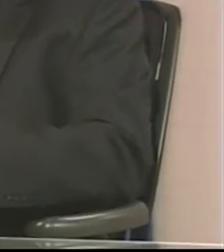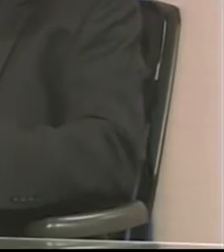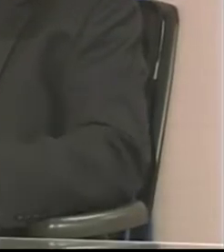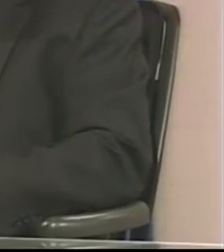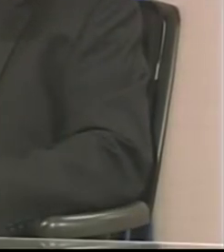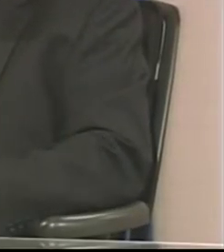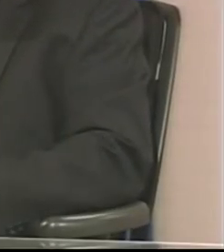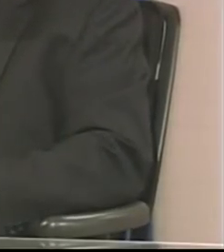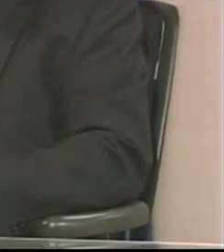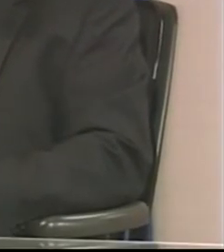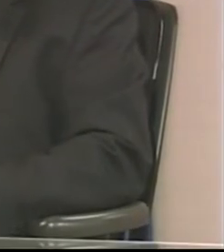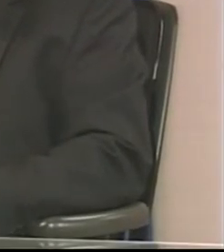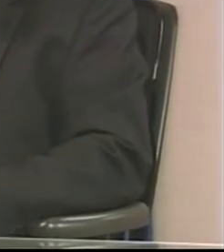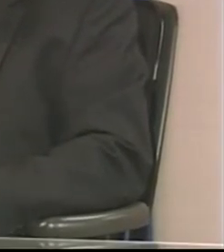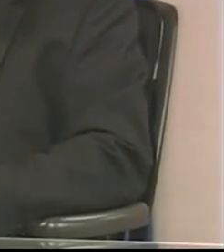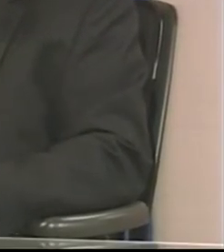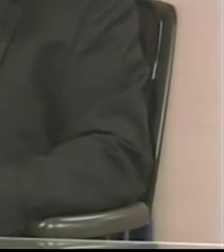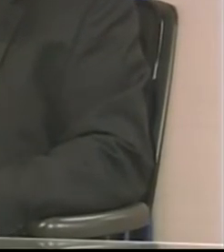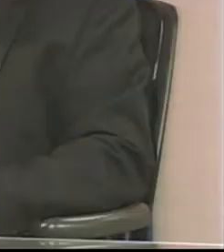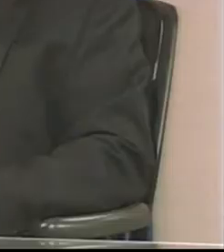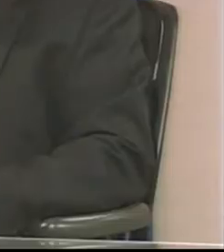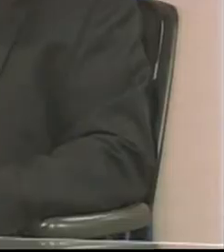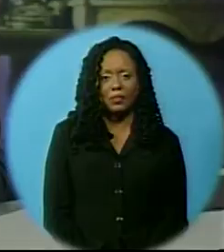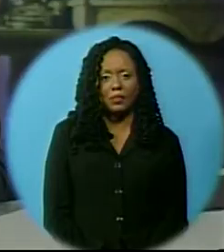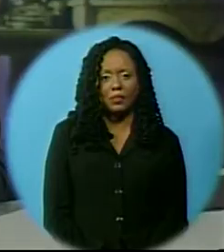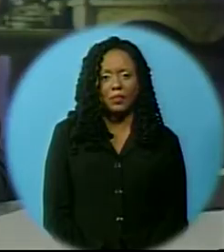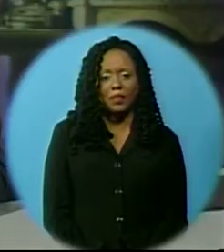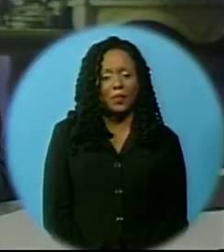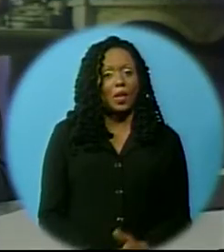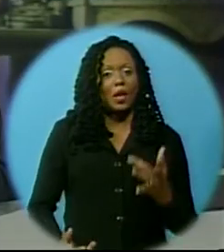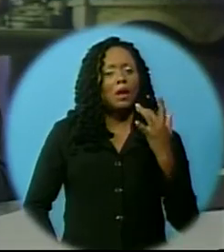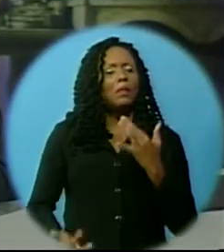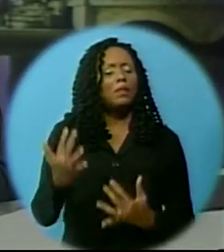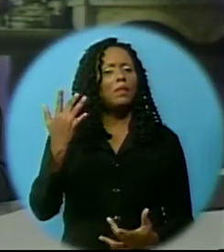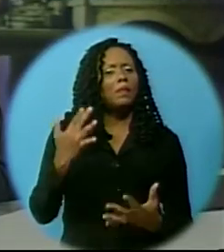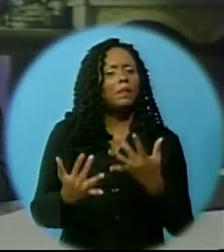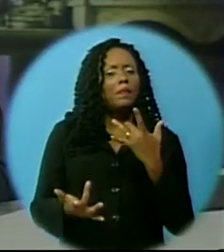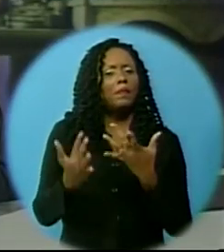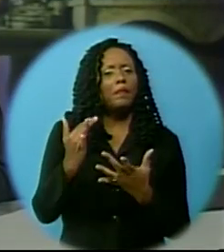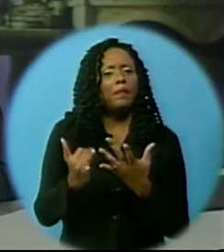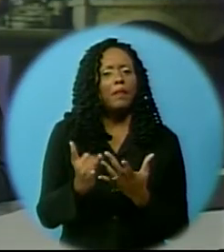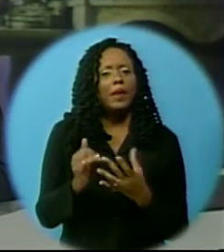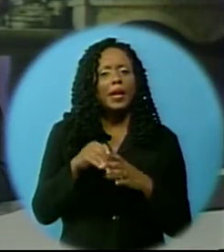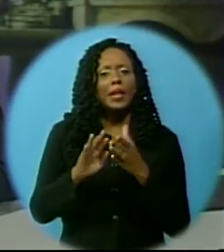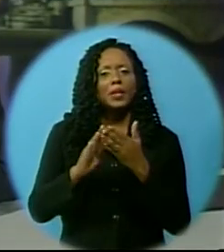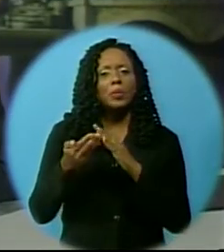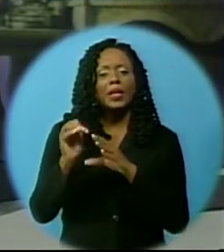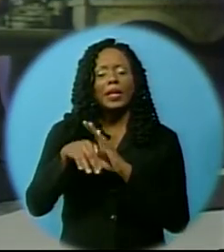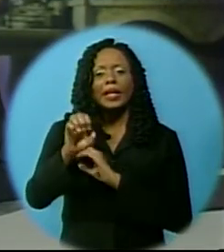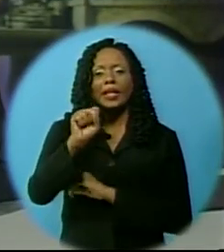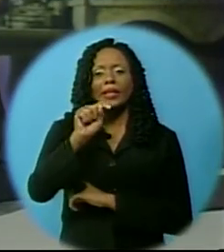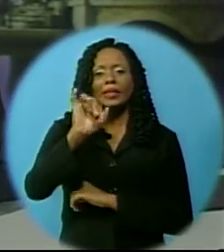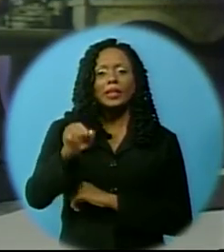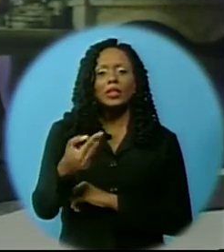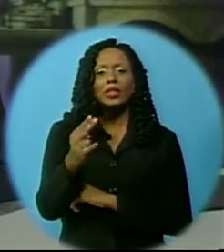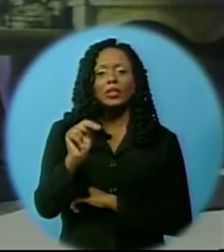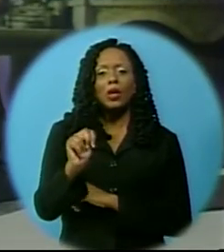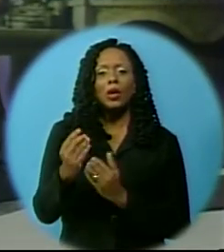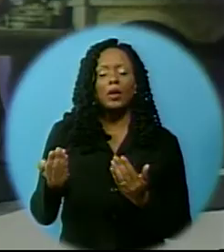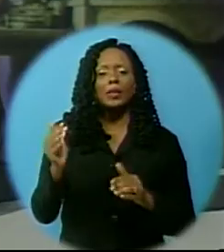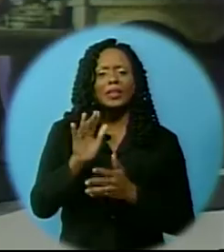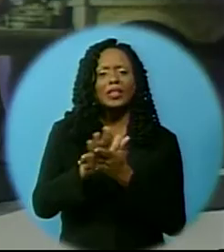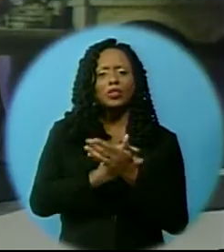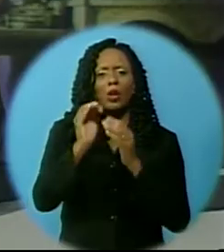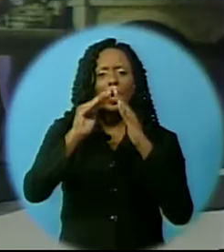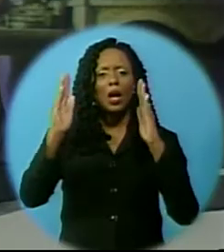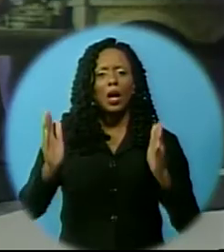I give it to you, I'm not doing you a favor. I'm just being honest. The firebug struck in this cozy community of Cheshire in St.